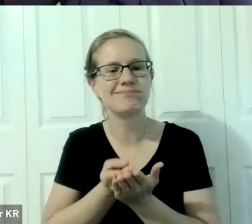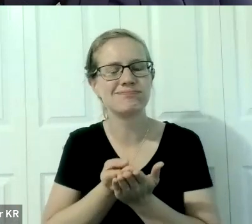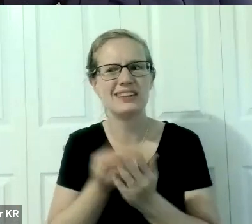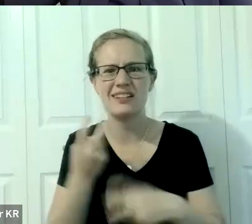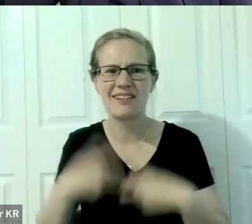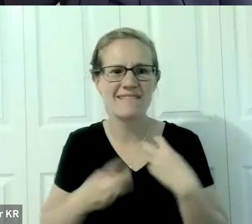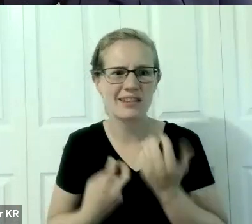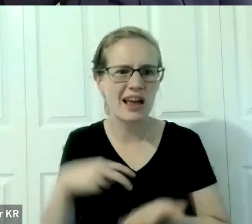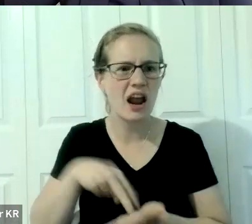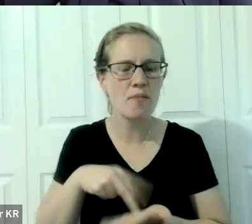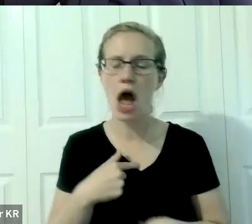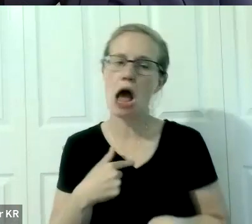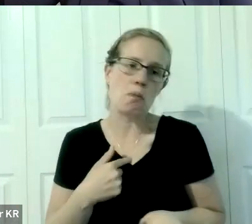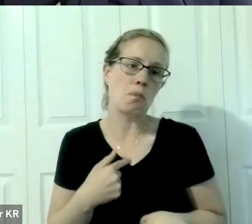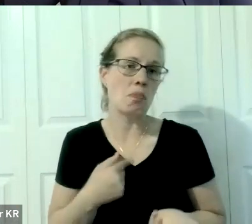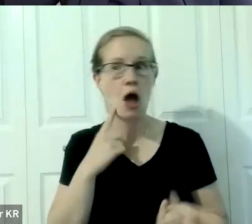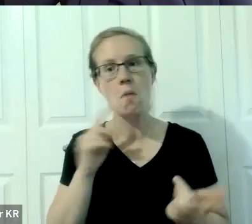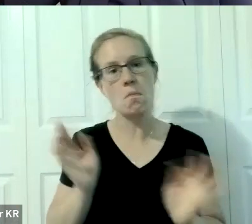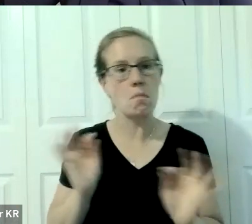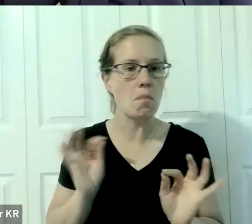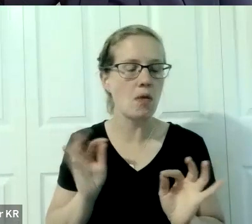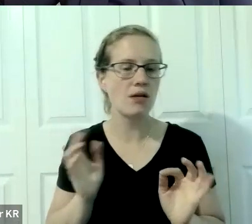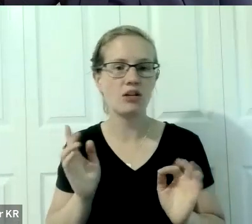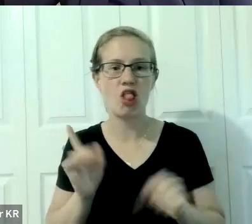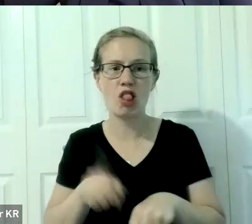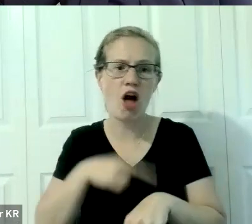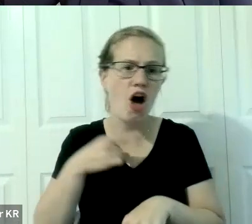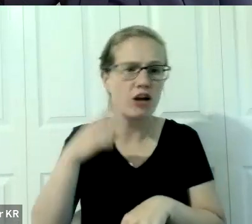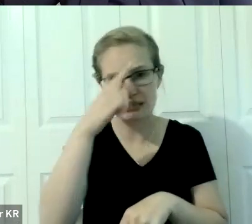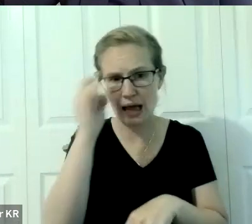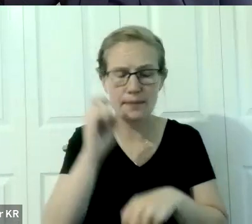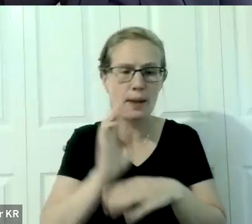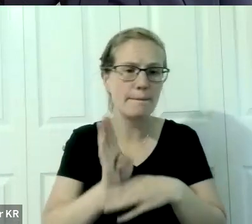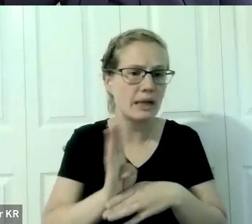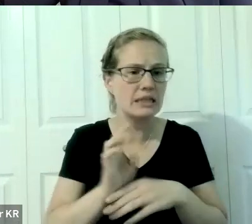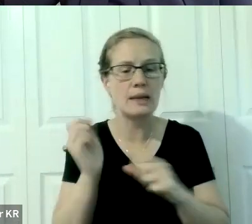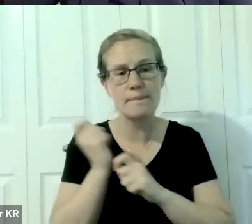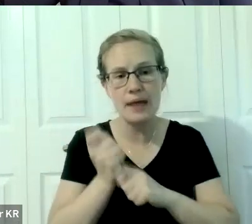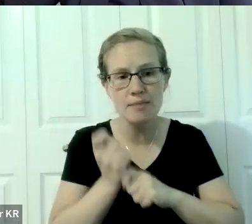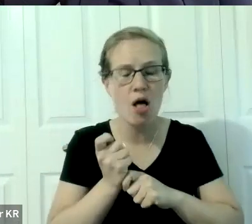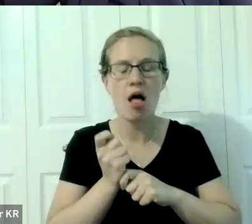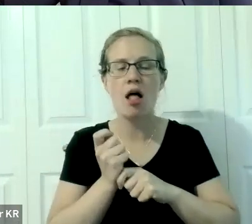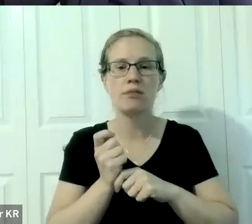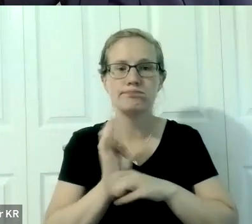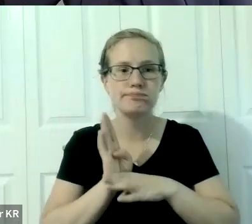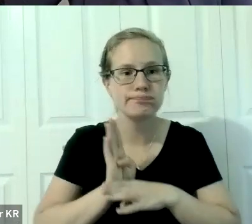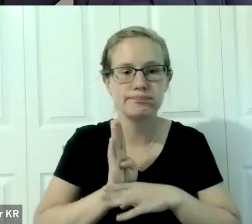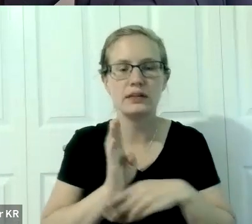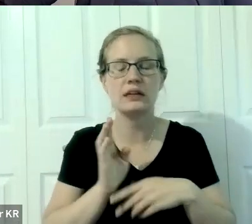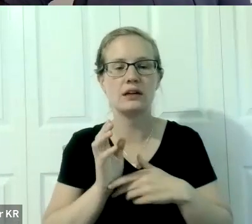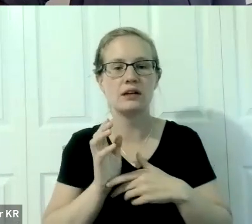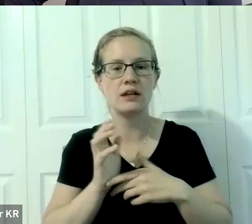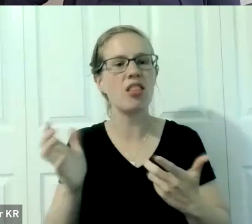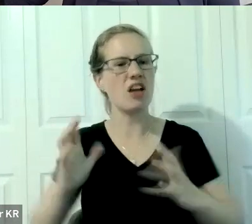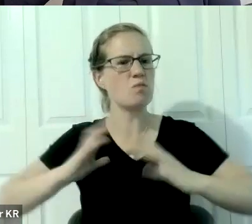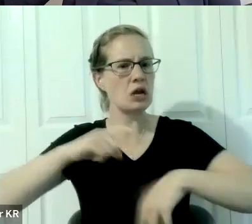And it didn't alarm me too much at first. It had been a long summer covering baseball, and I had a lot of, comp time,